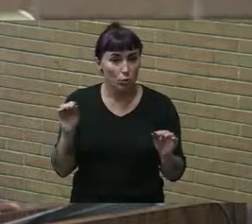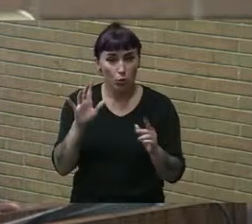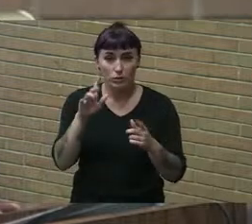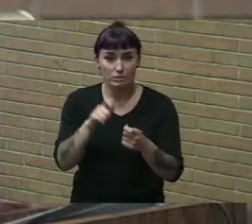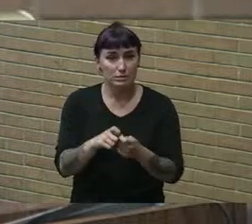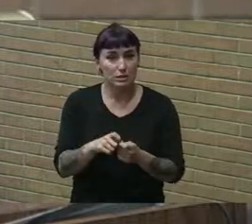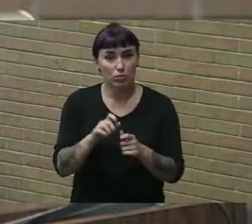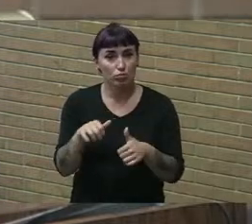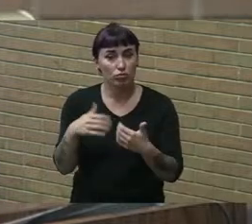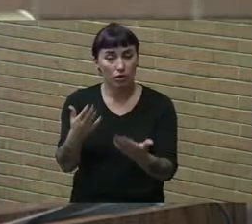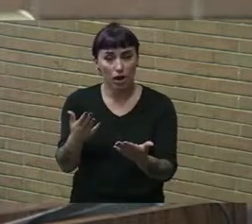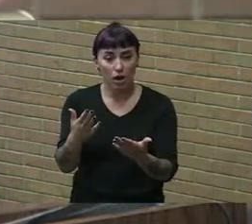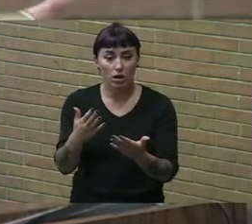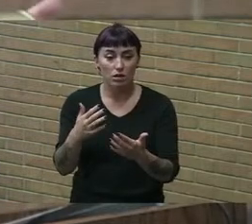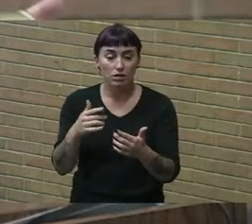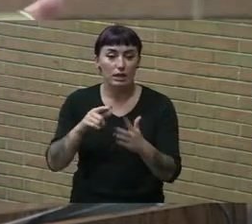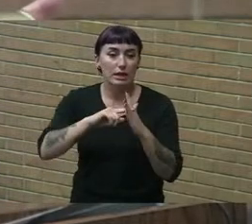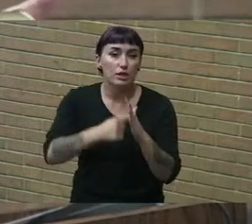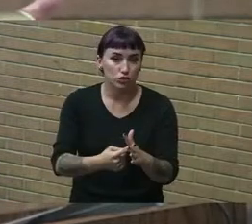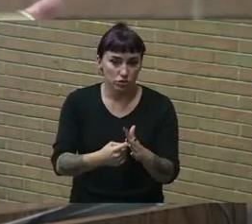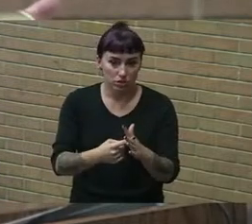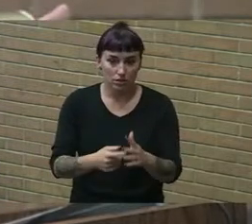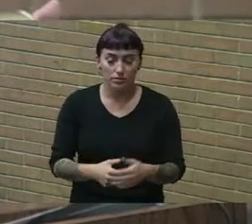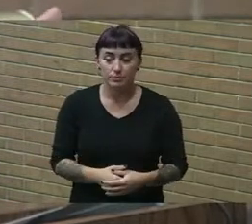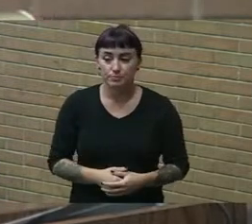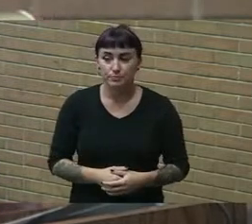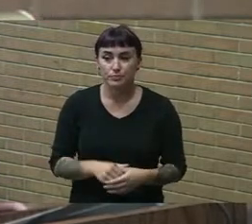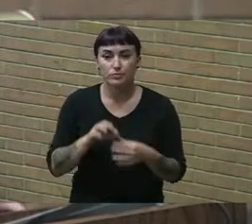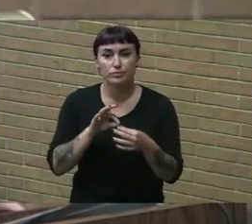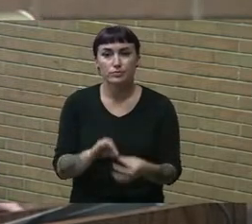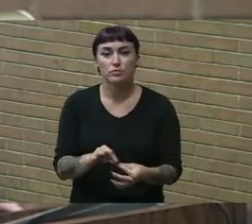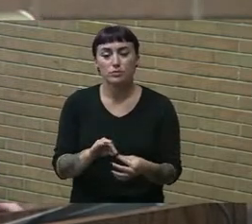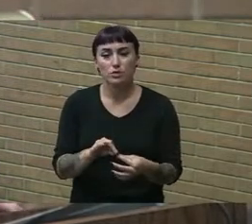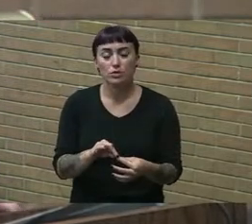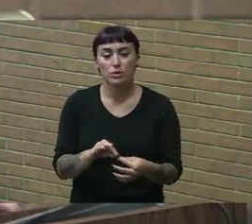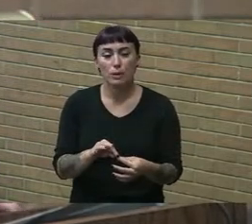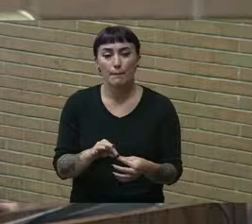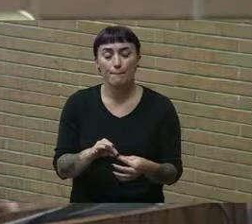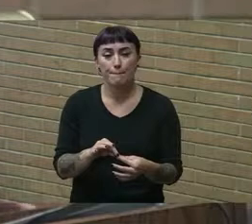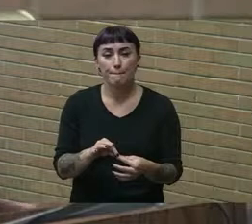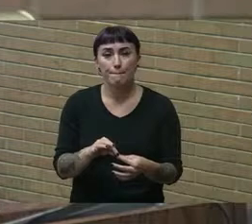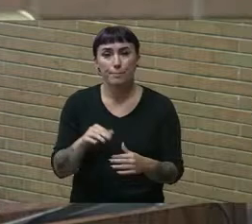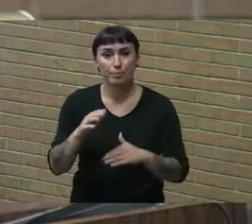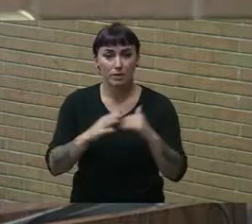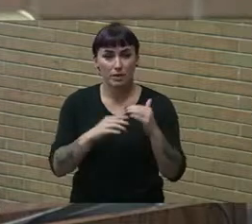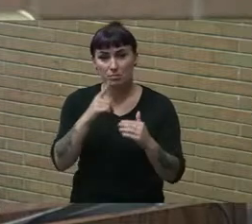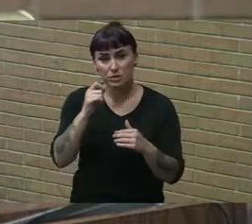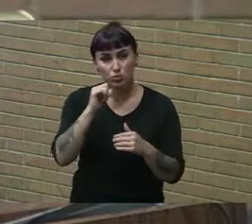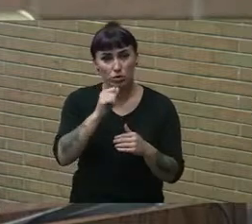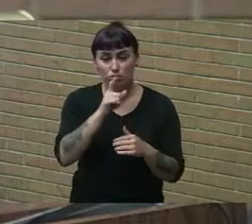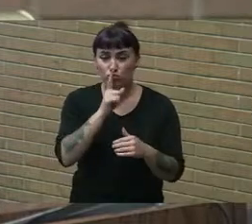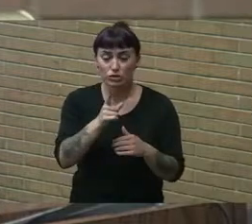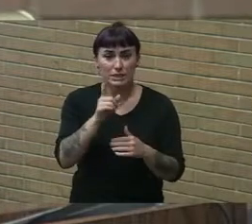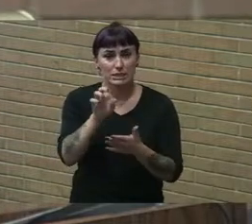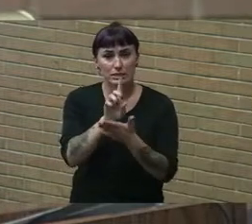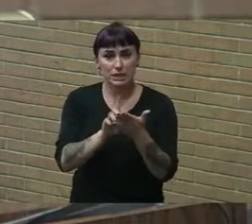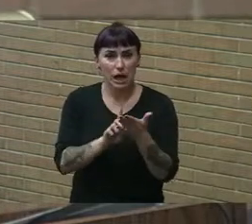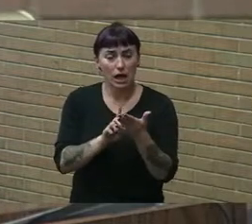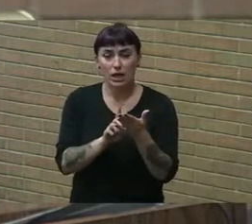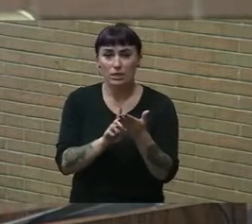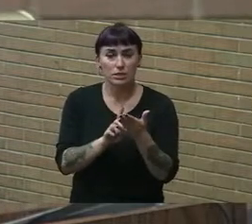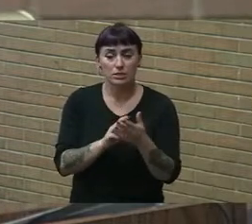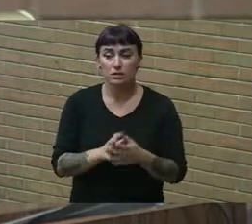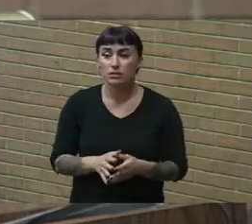detail provided initially with regard to this building, because there wasn't really any design of the